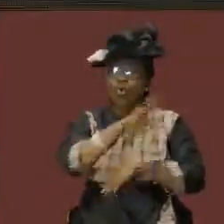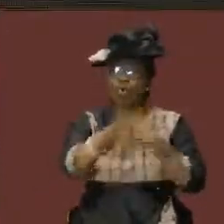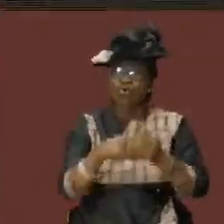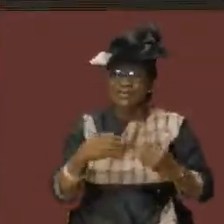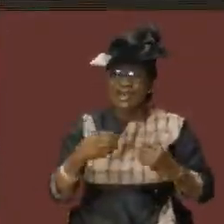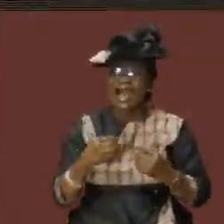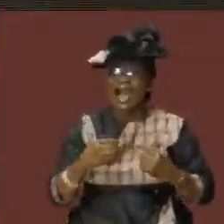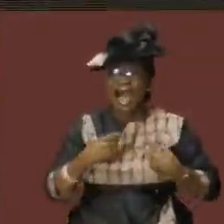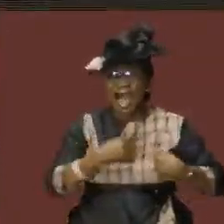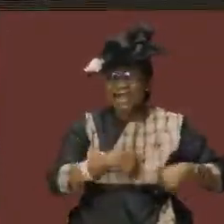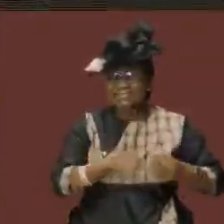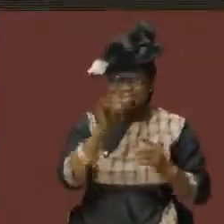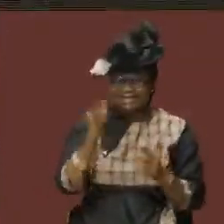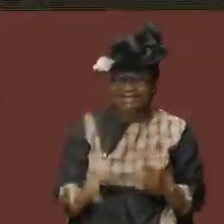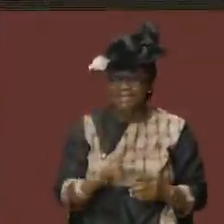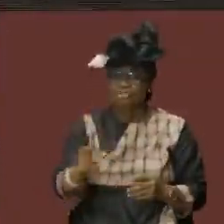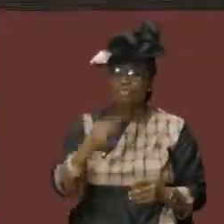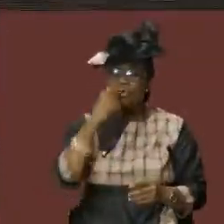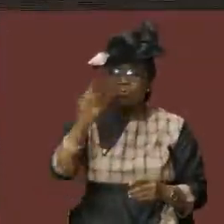type.